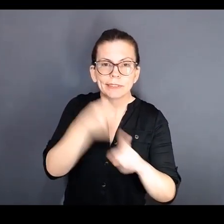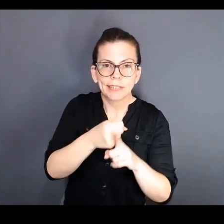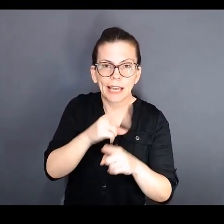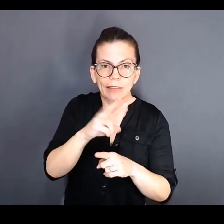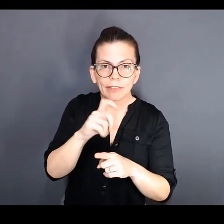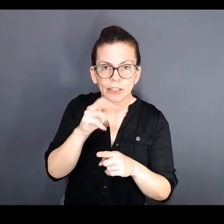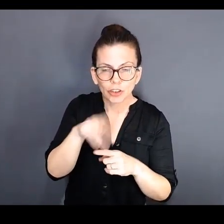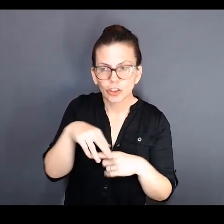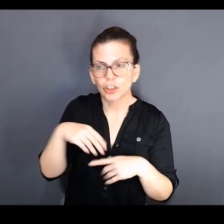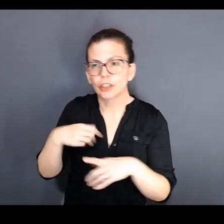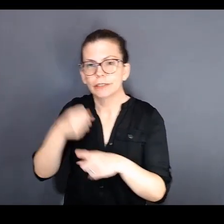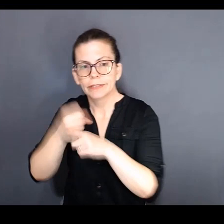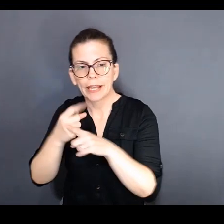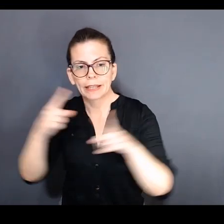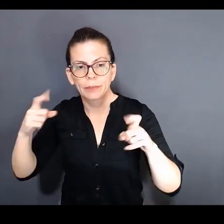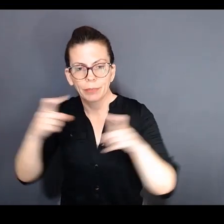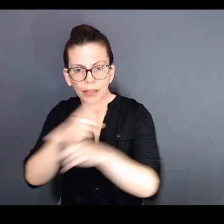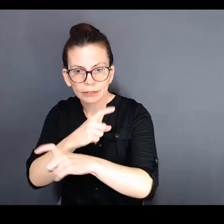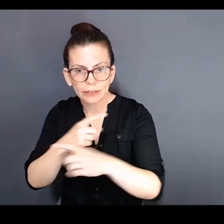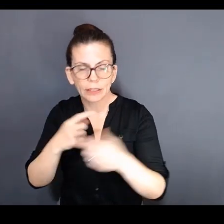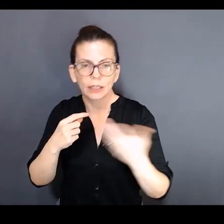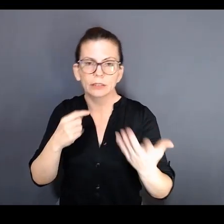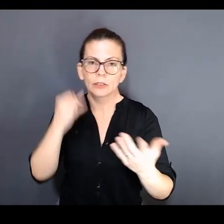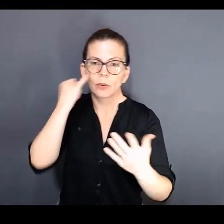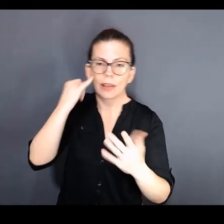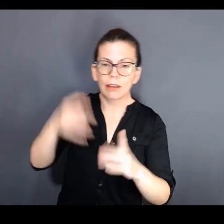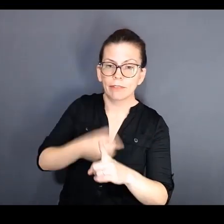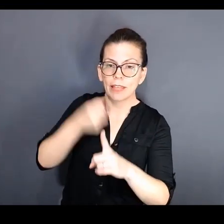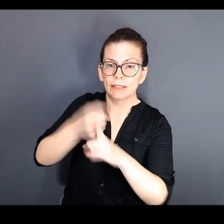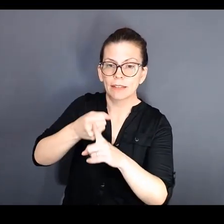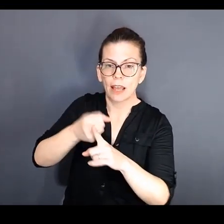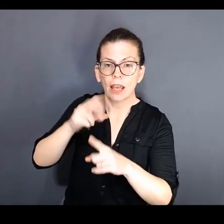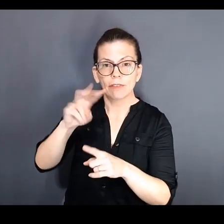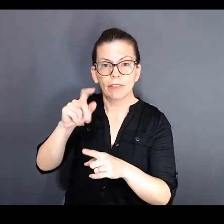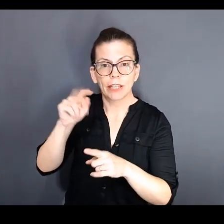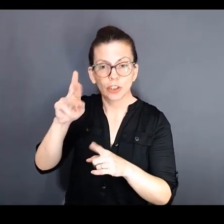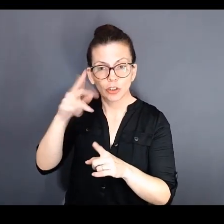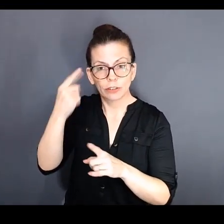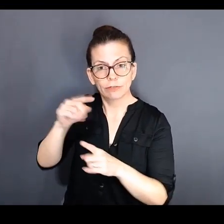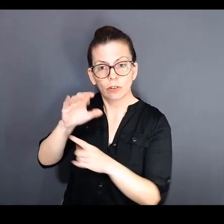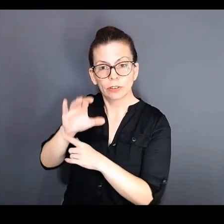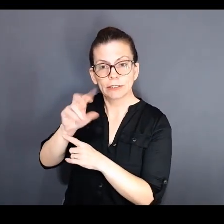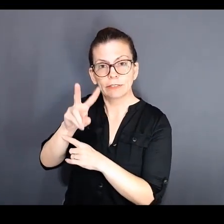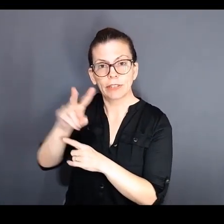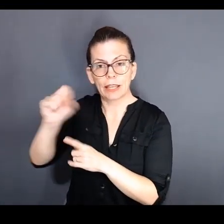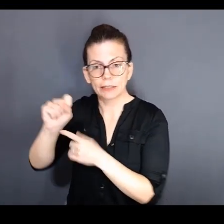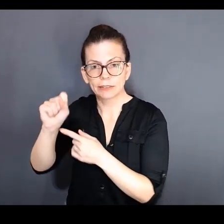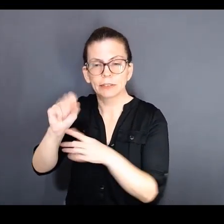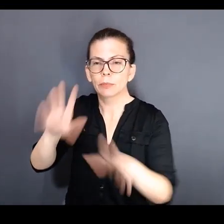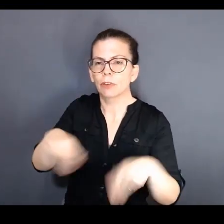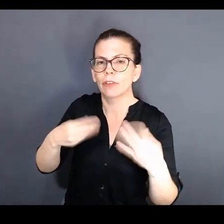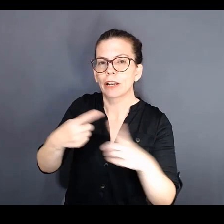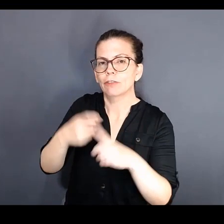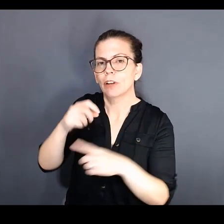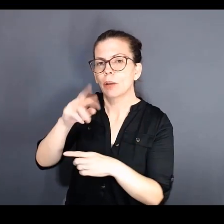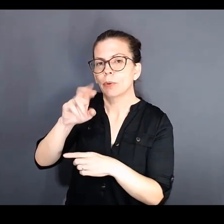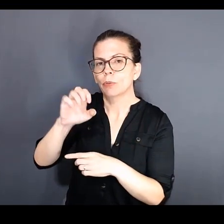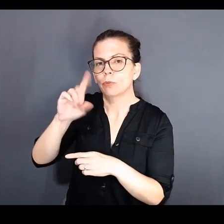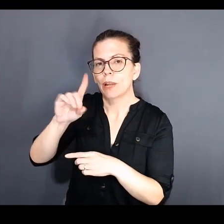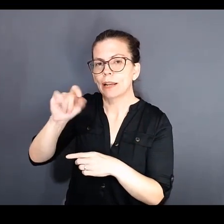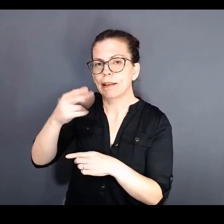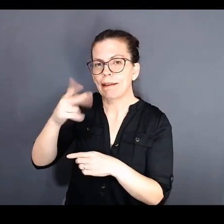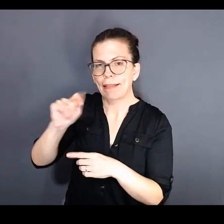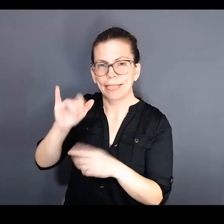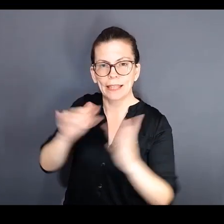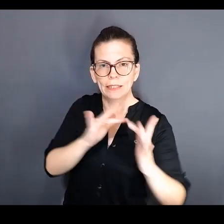is, we look at attack vector, we look at attack complexity. So let's say if the attack vector for this CVSS